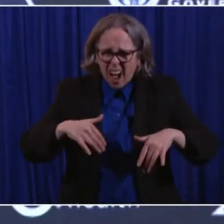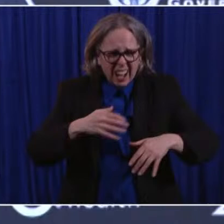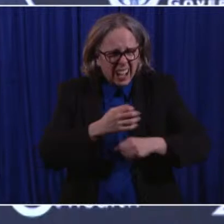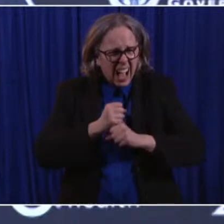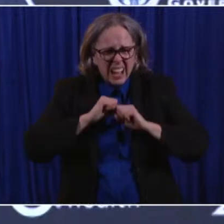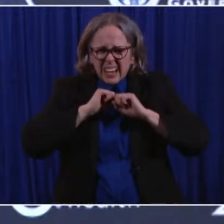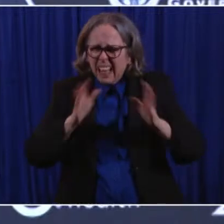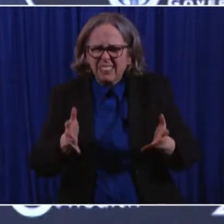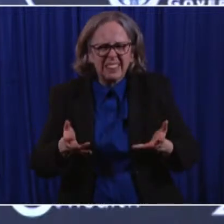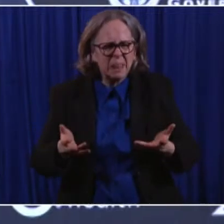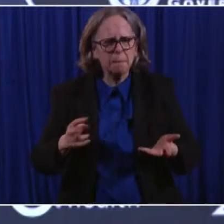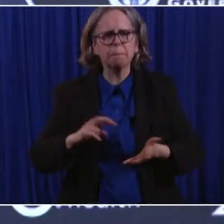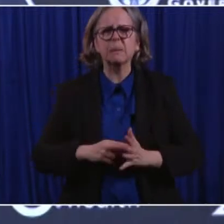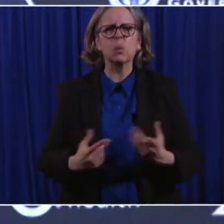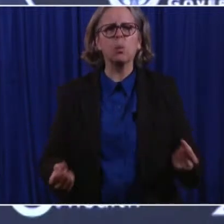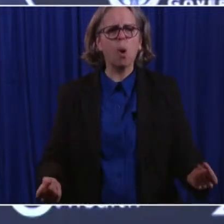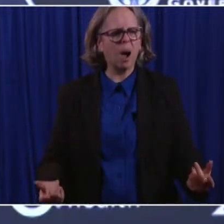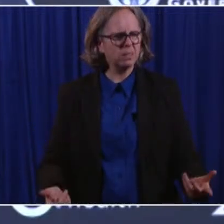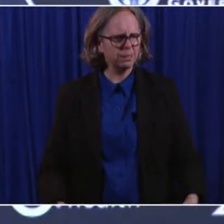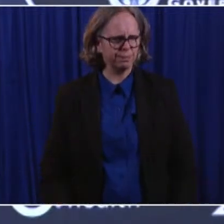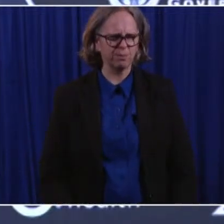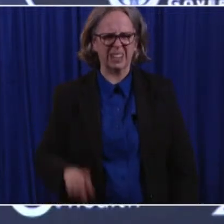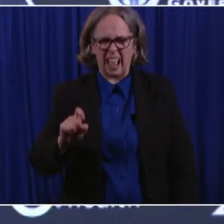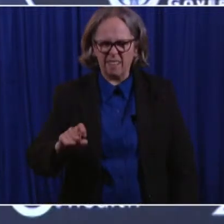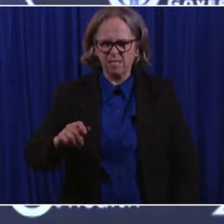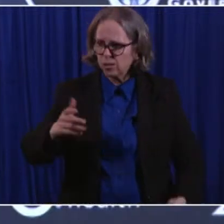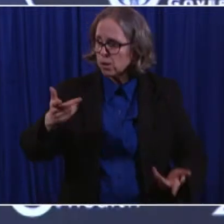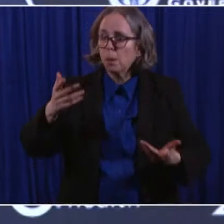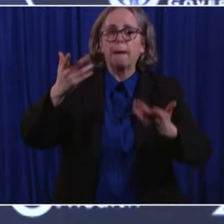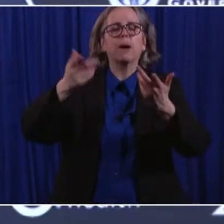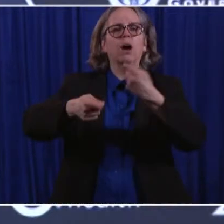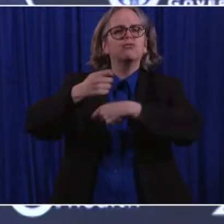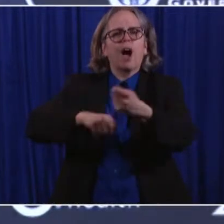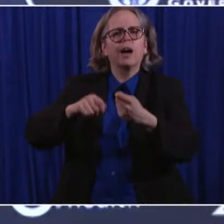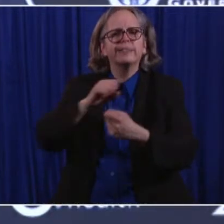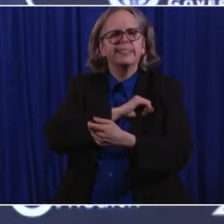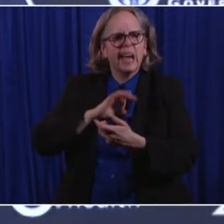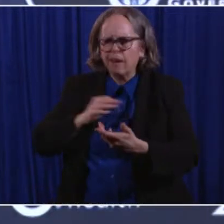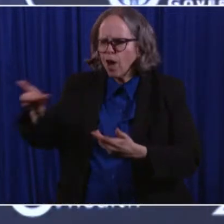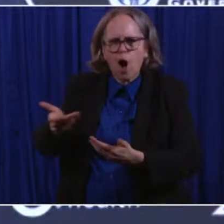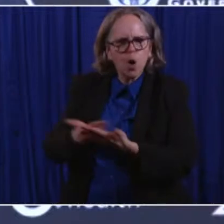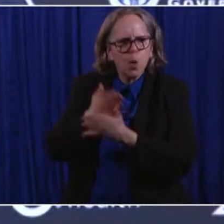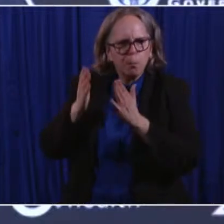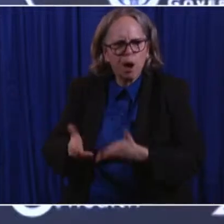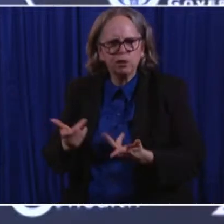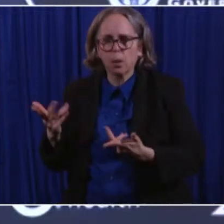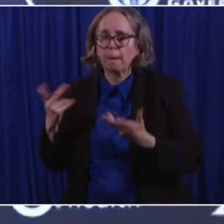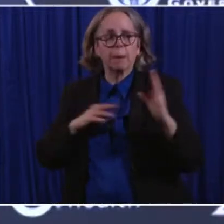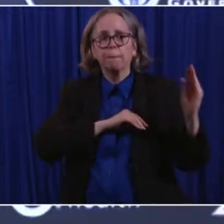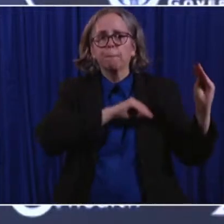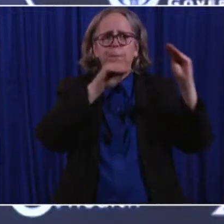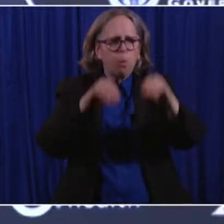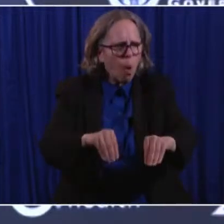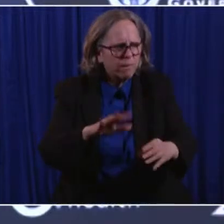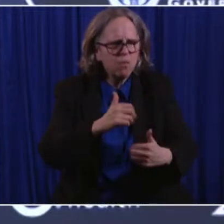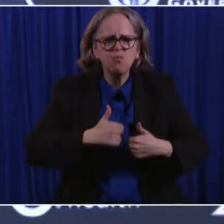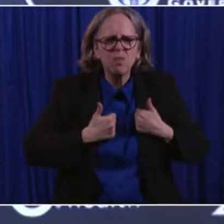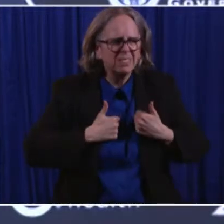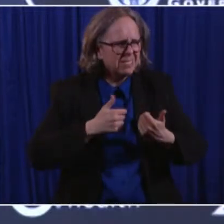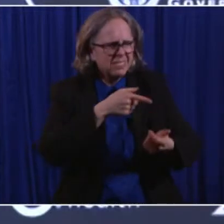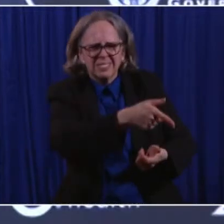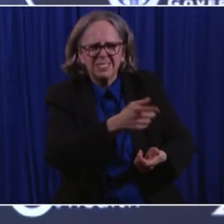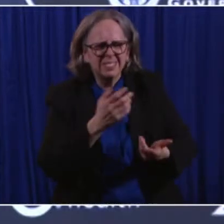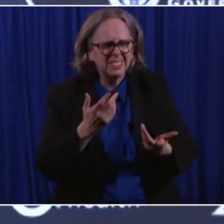that's coming on or any new resident that's coming in that has not been vaccinated is not being vaccinated. And we